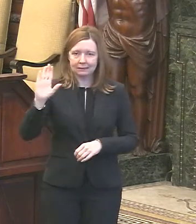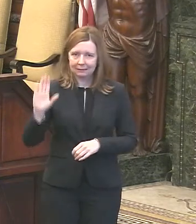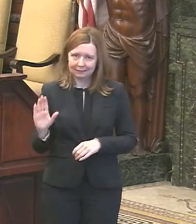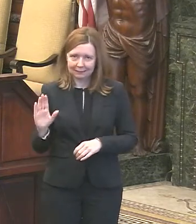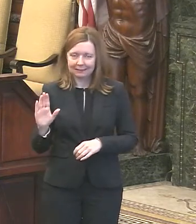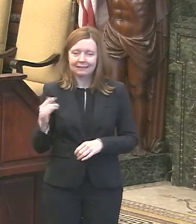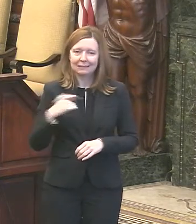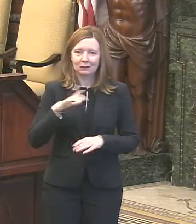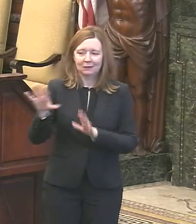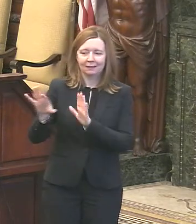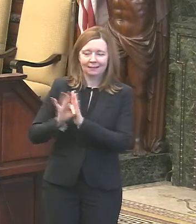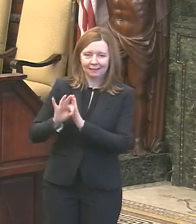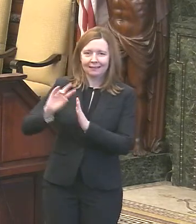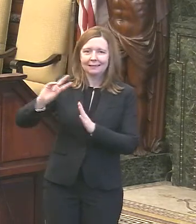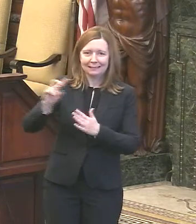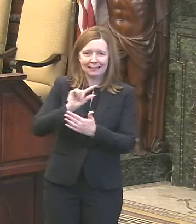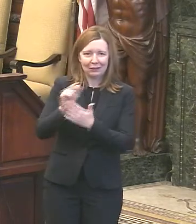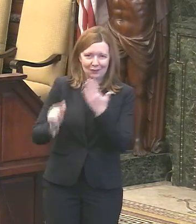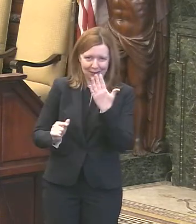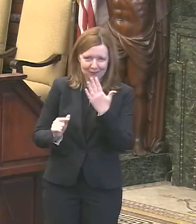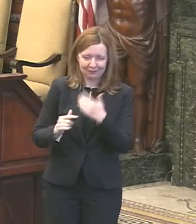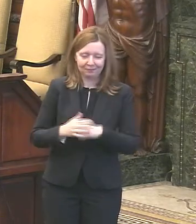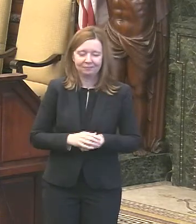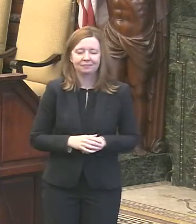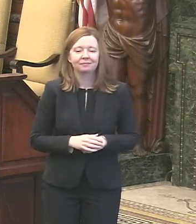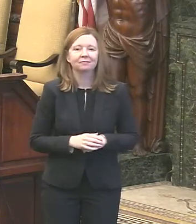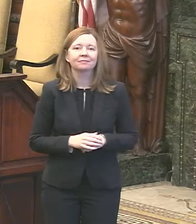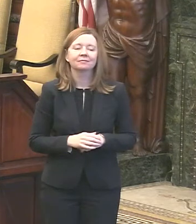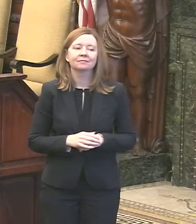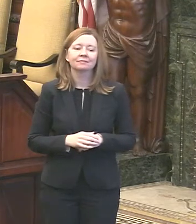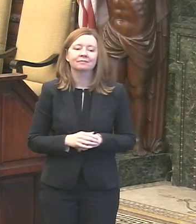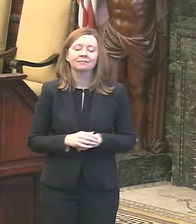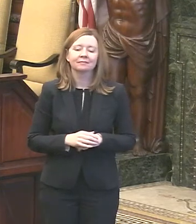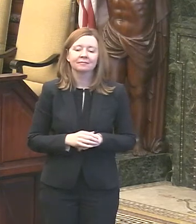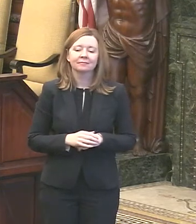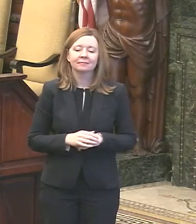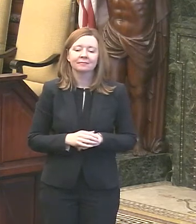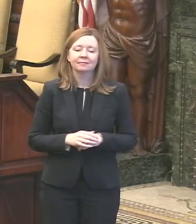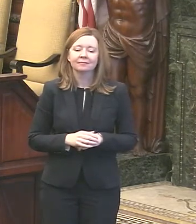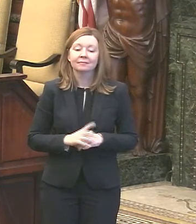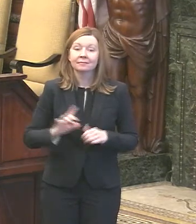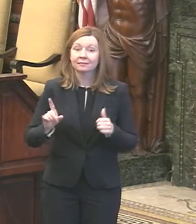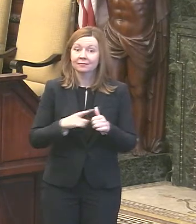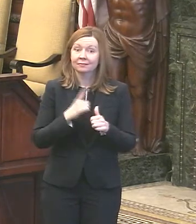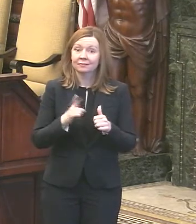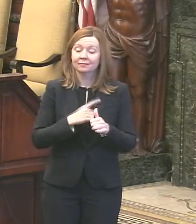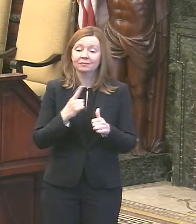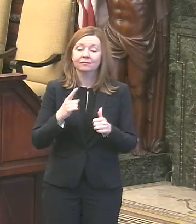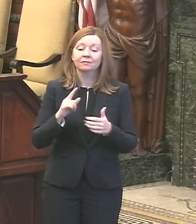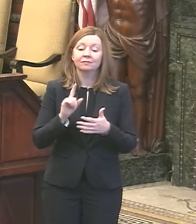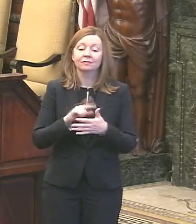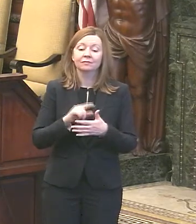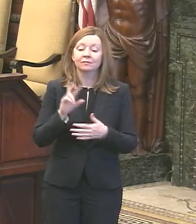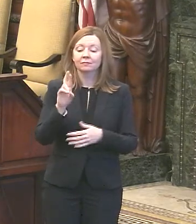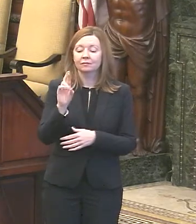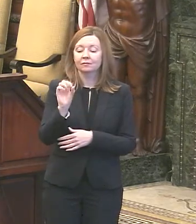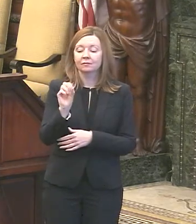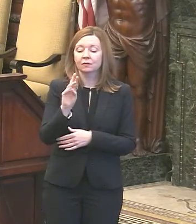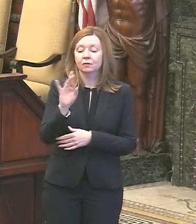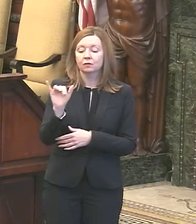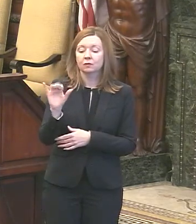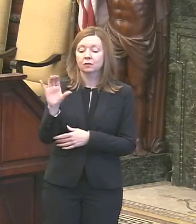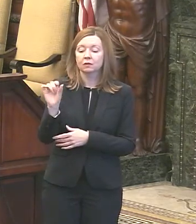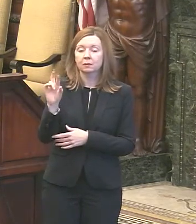it and we will let you know when we open it to broader topics later on. So first up, we will go to Rosemary Connors